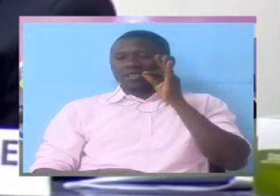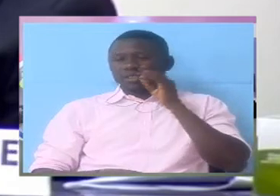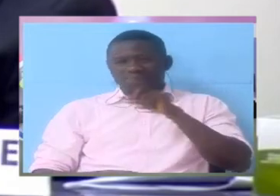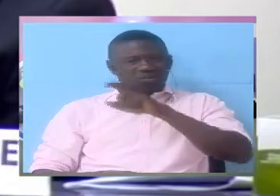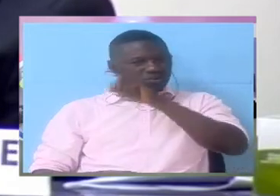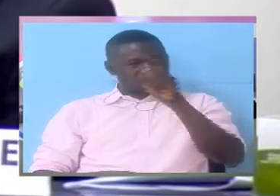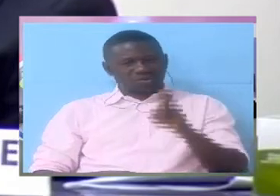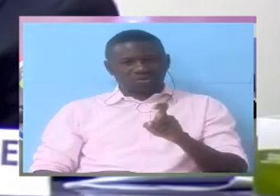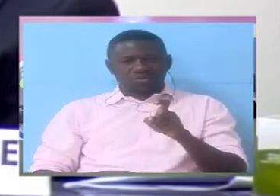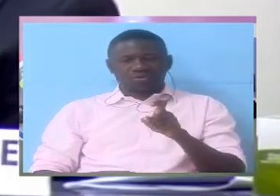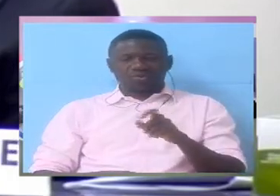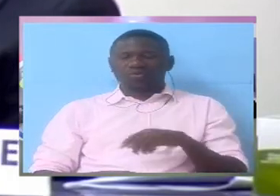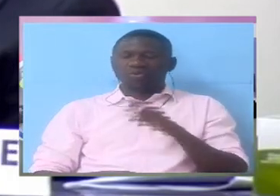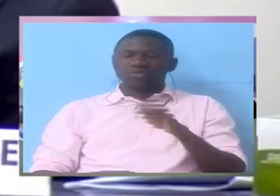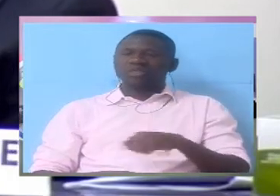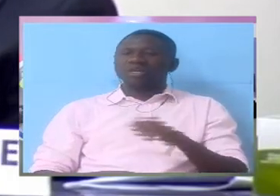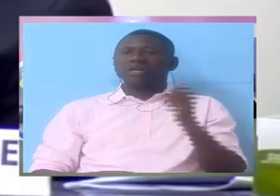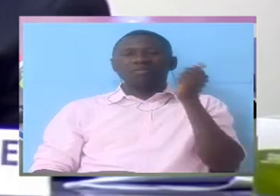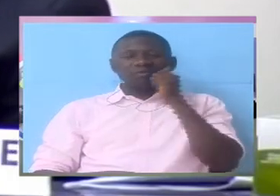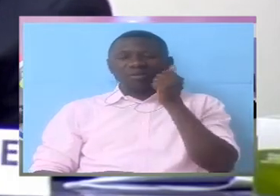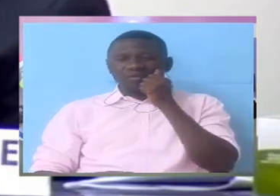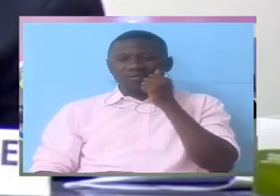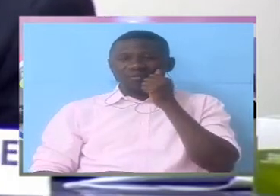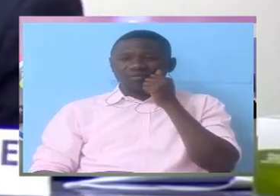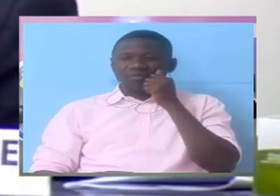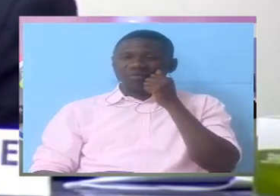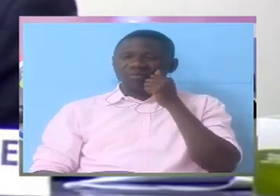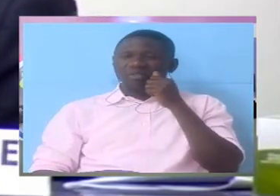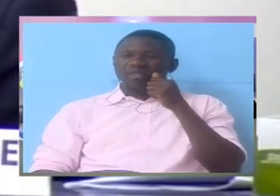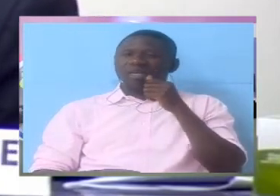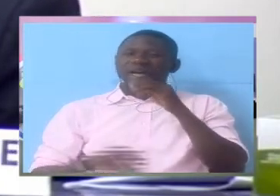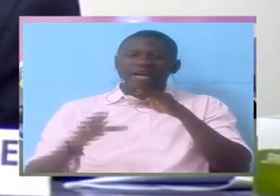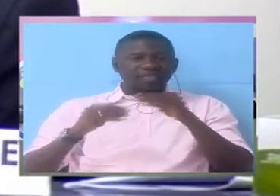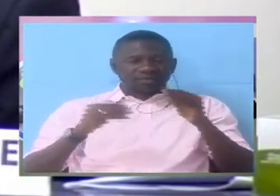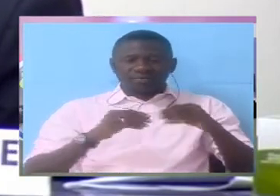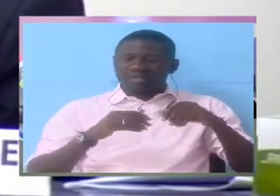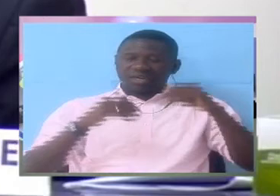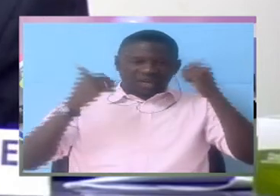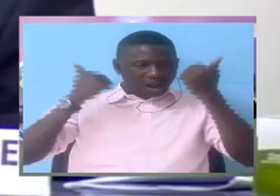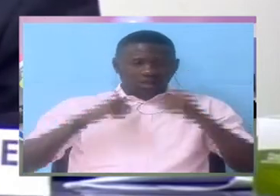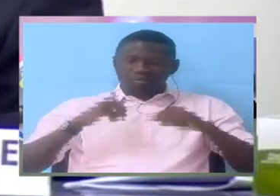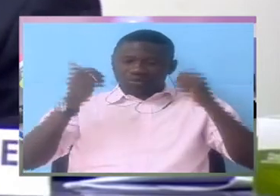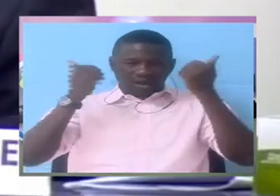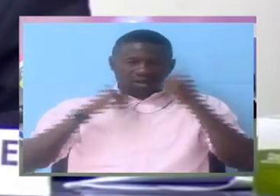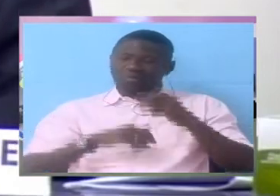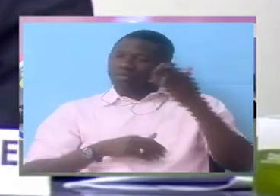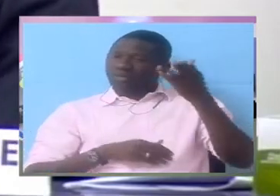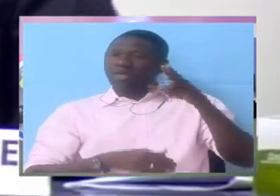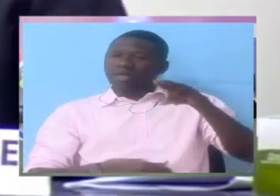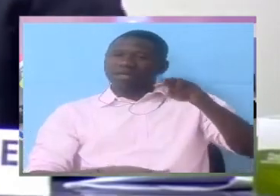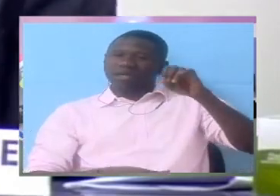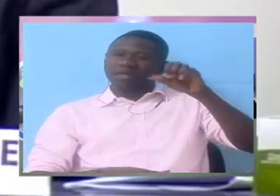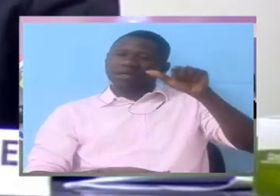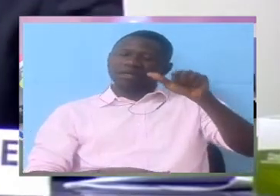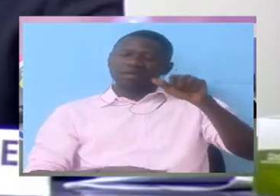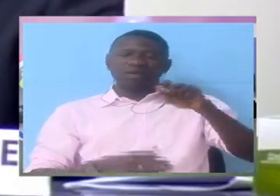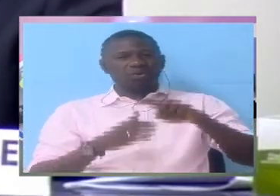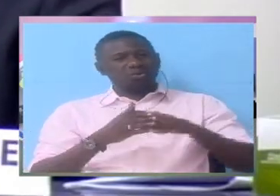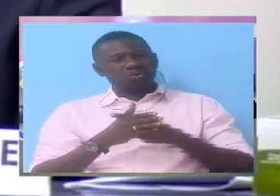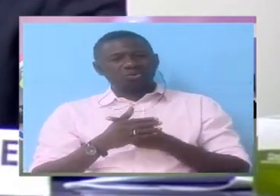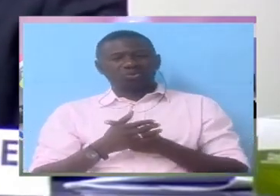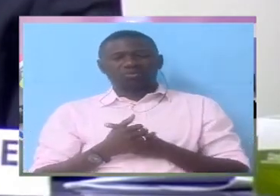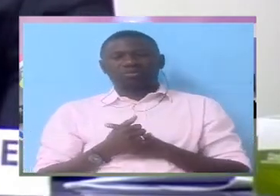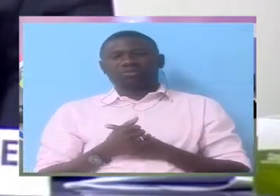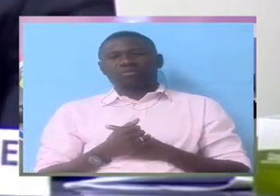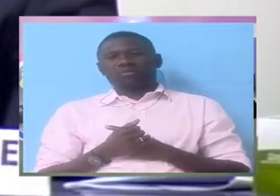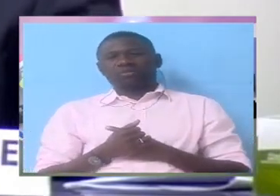Was it a frequent phenomenon? Was it something that happened frequently at the NIA? And remember,